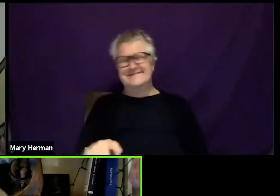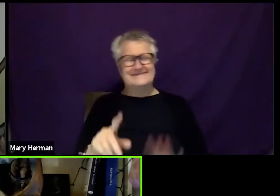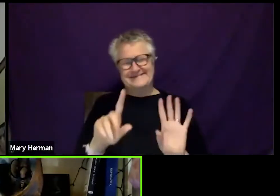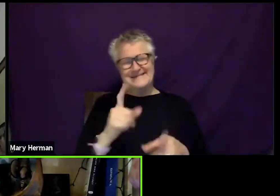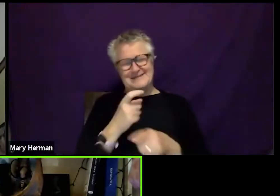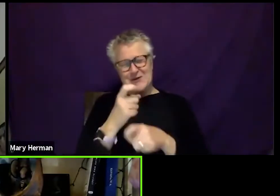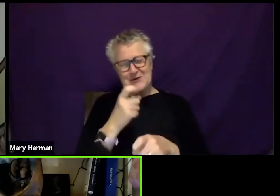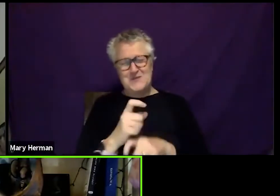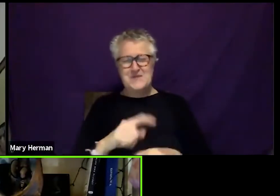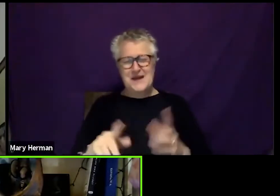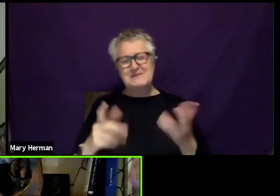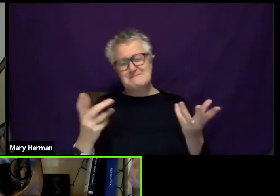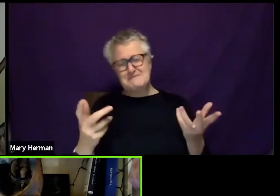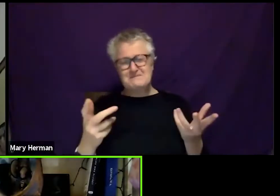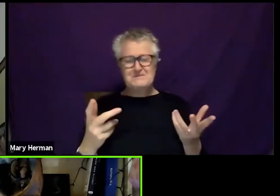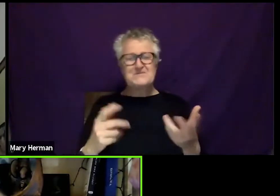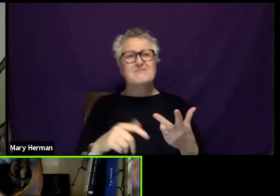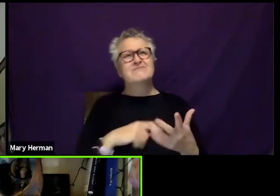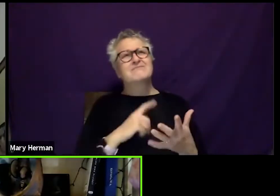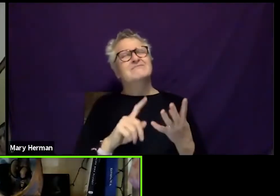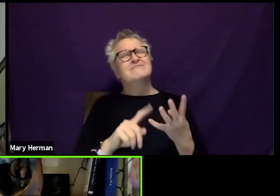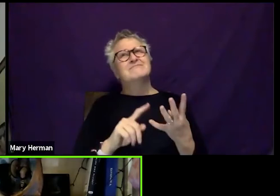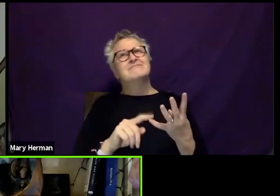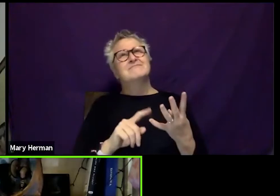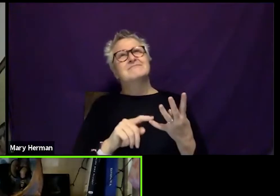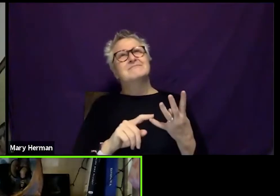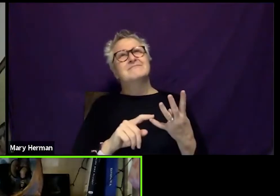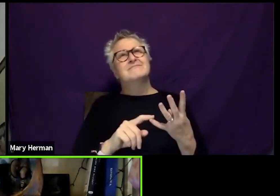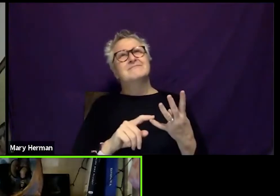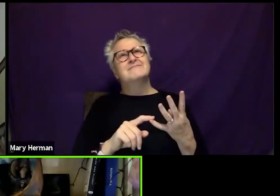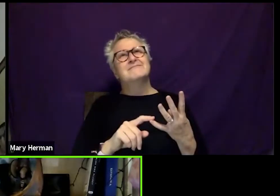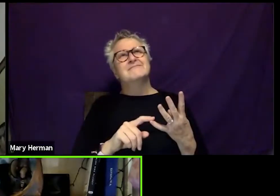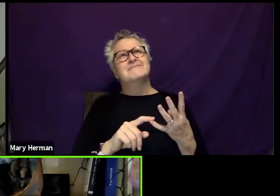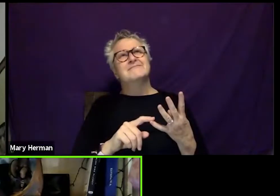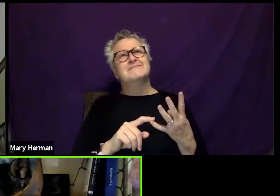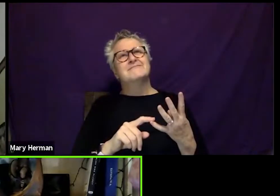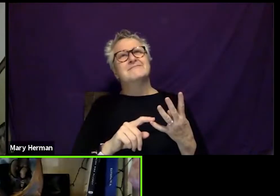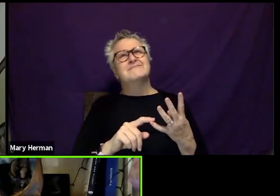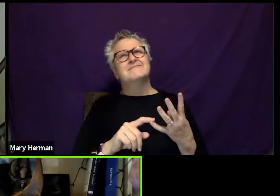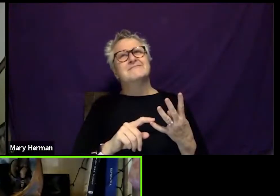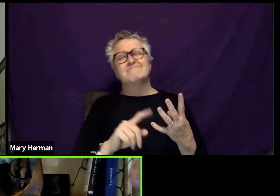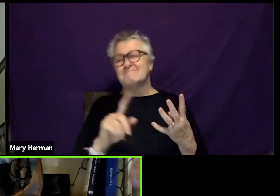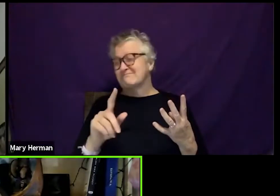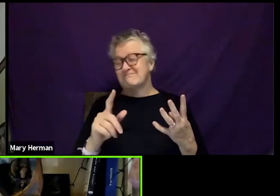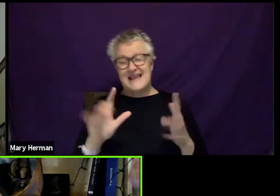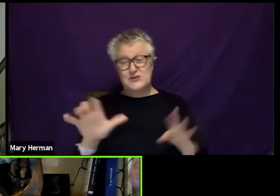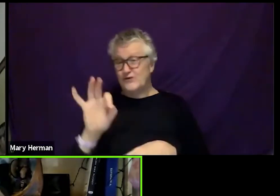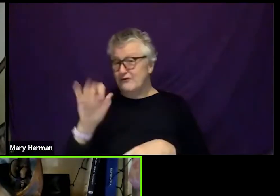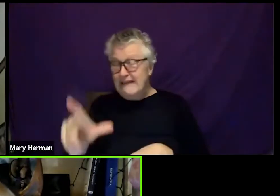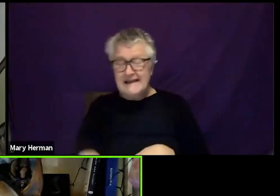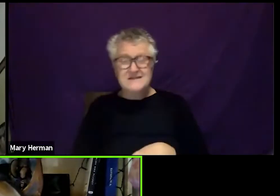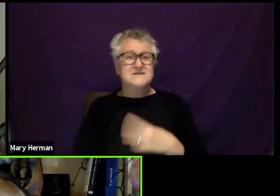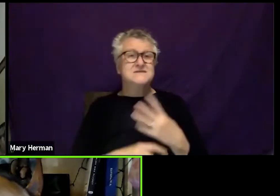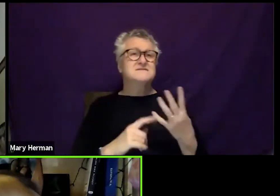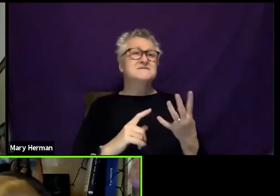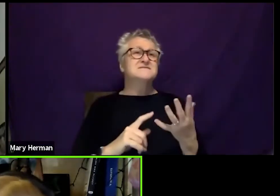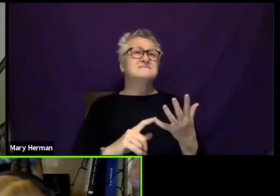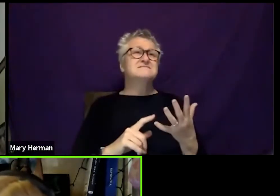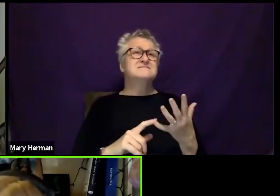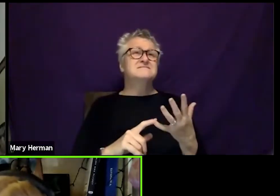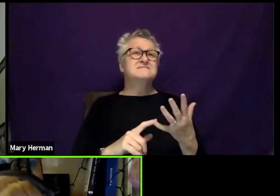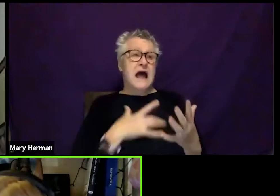everything. What else do I do? I like to read. I love an audiobook. A, because